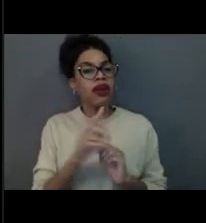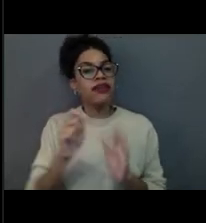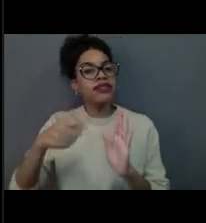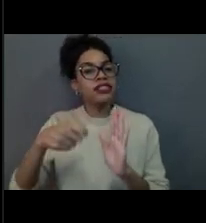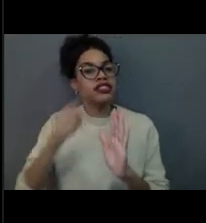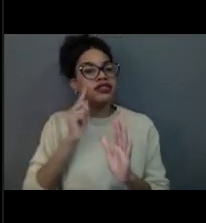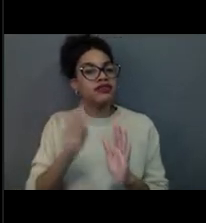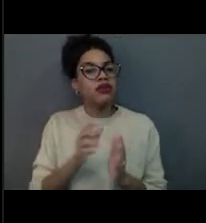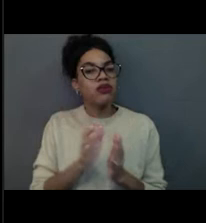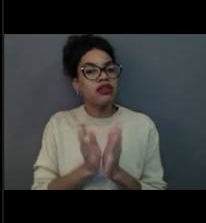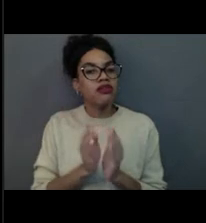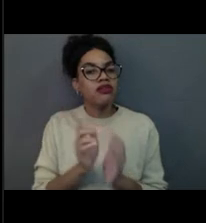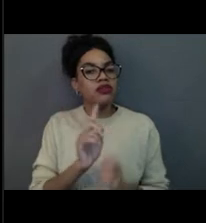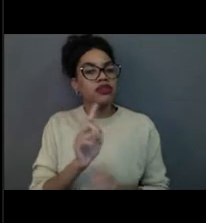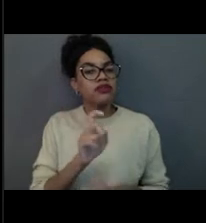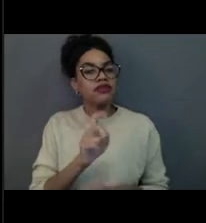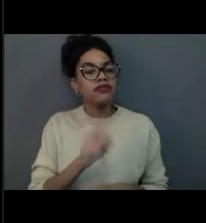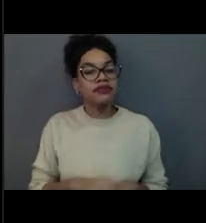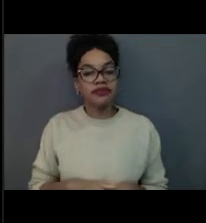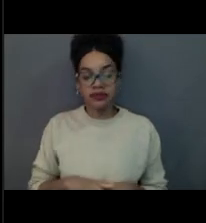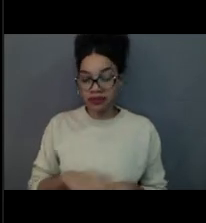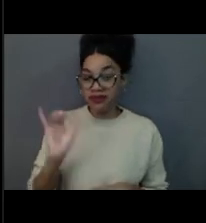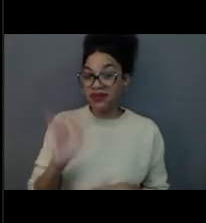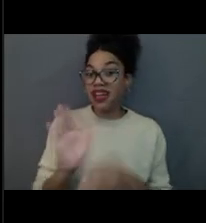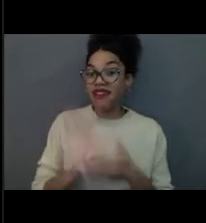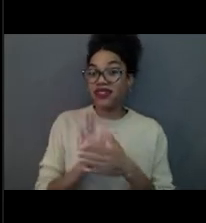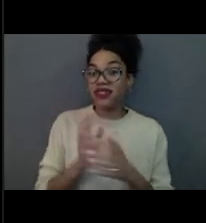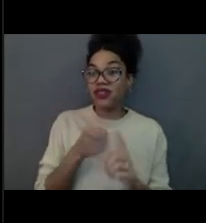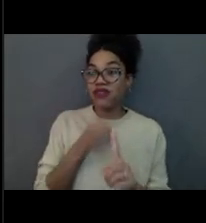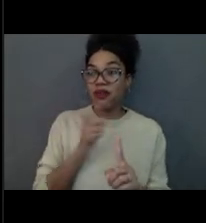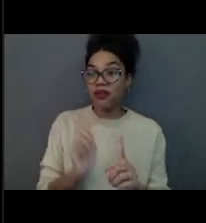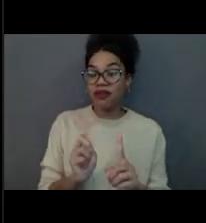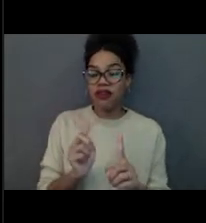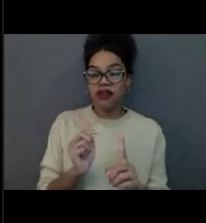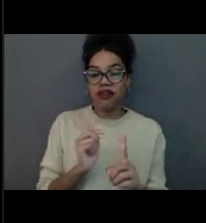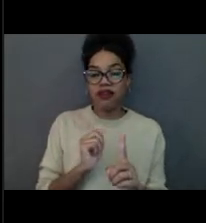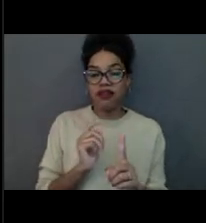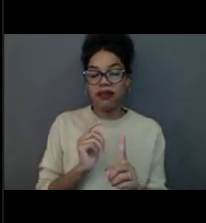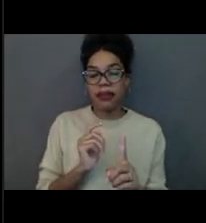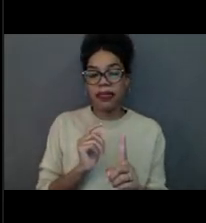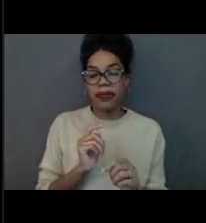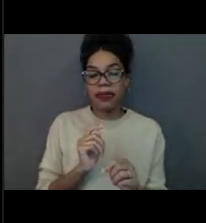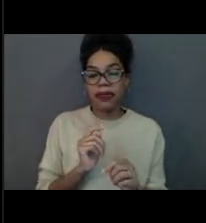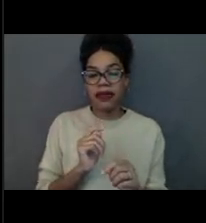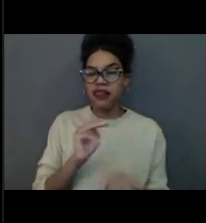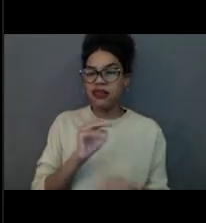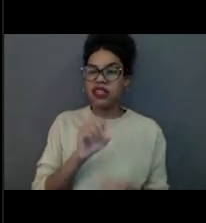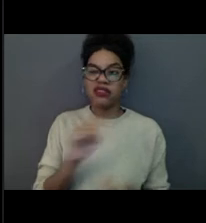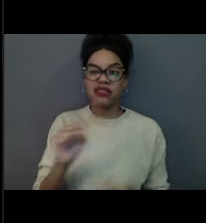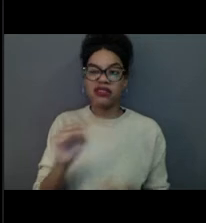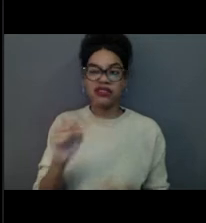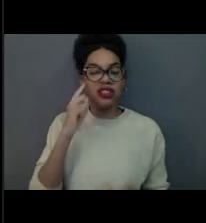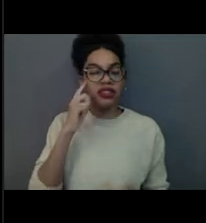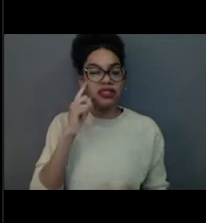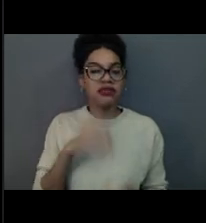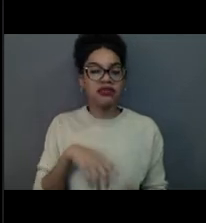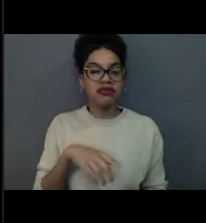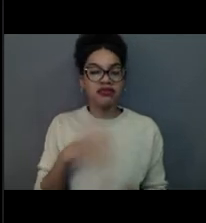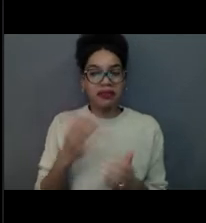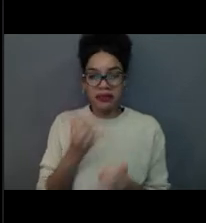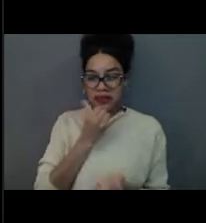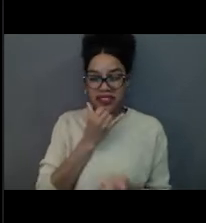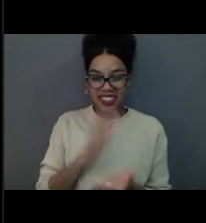us? That video specifically was out of Massachusetts, I believe, and correct me if I'm wrong. I